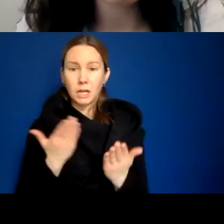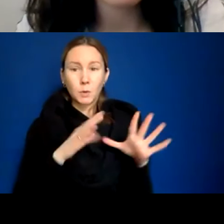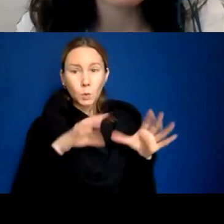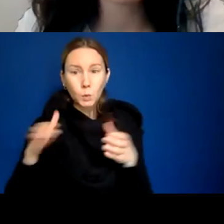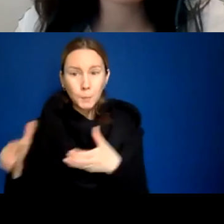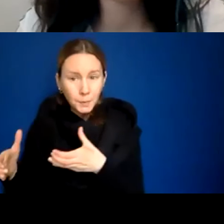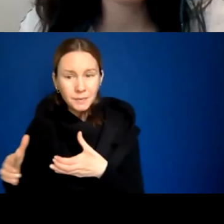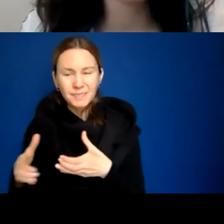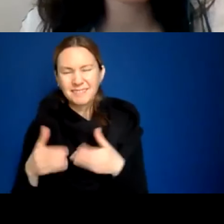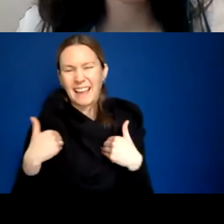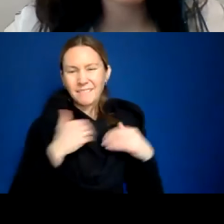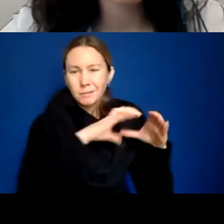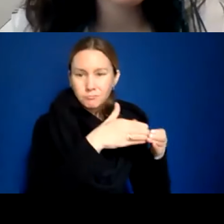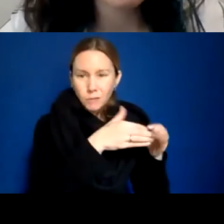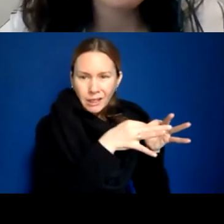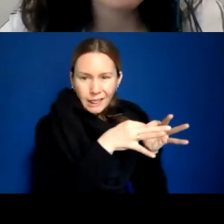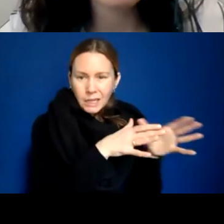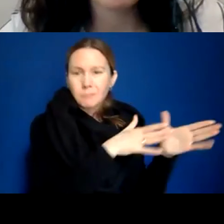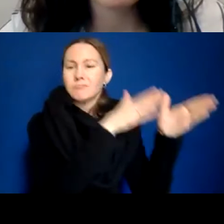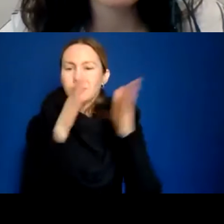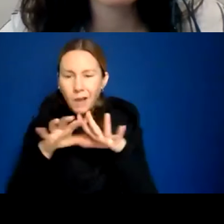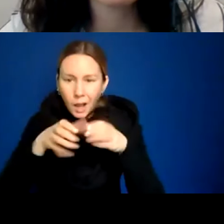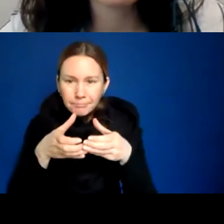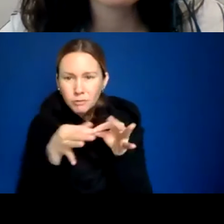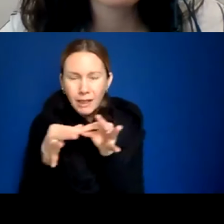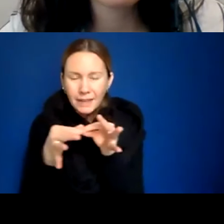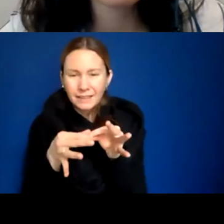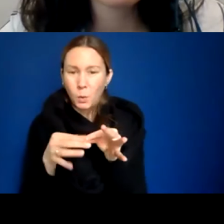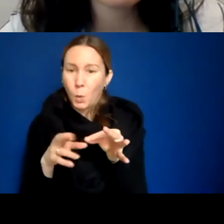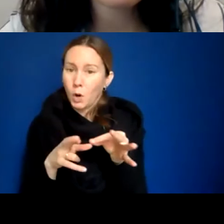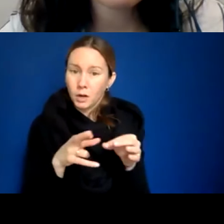category. So things that are related to each other being on the same page.